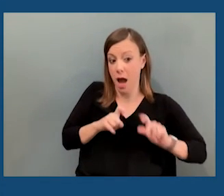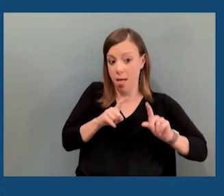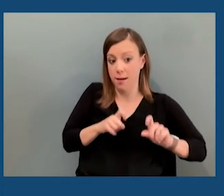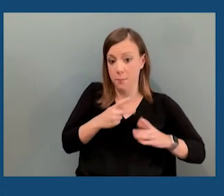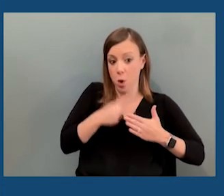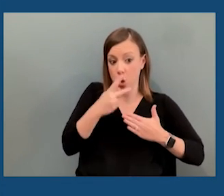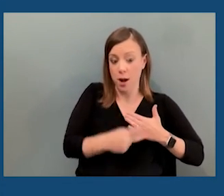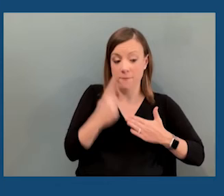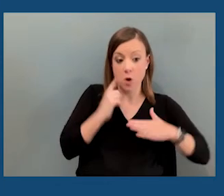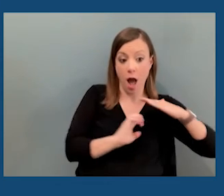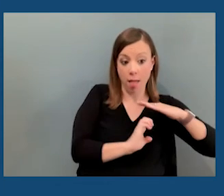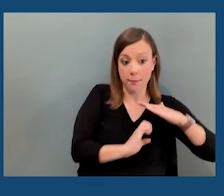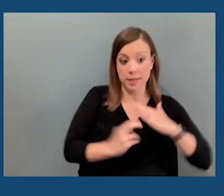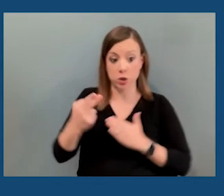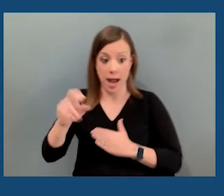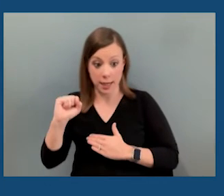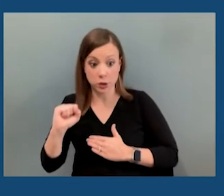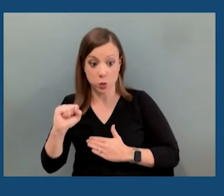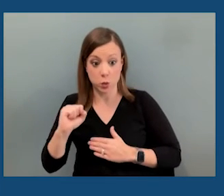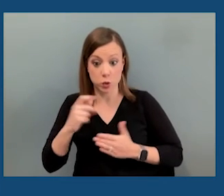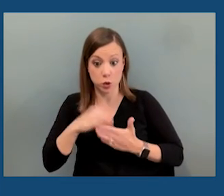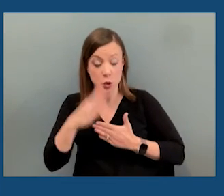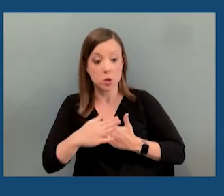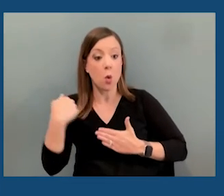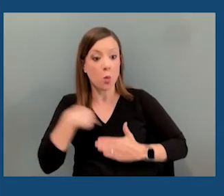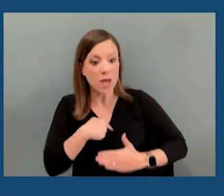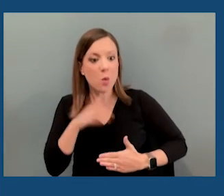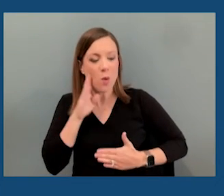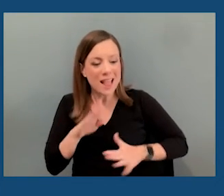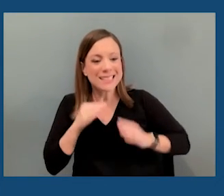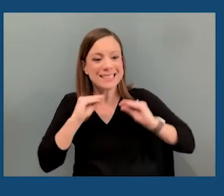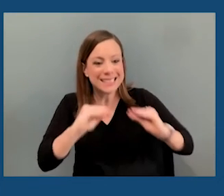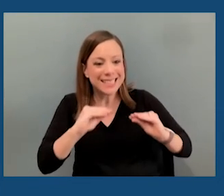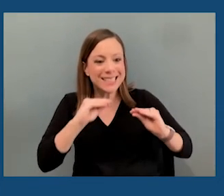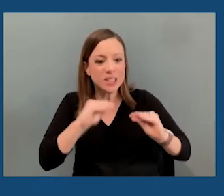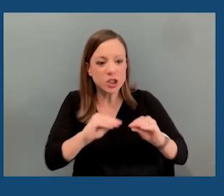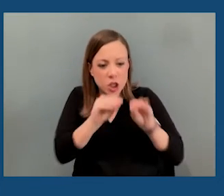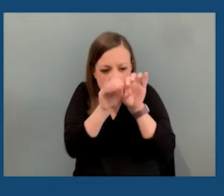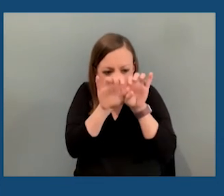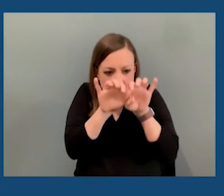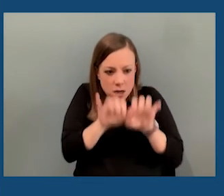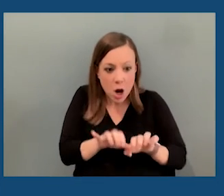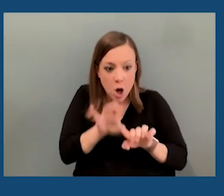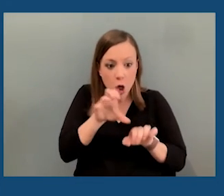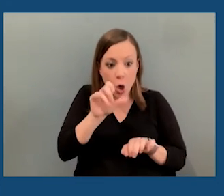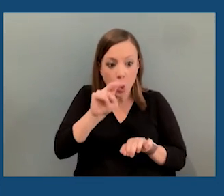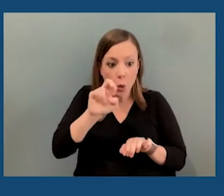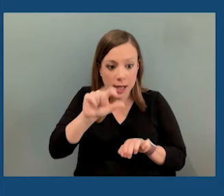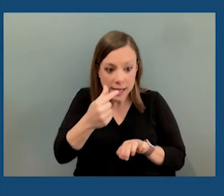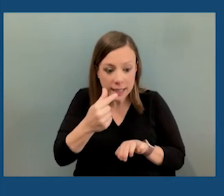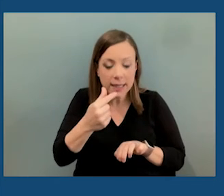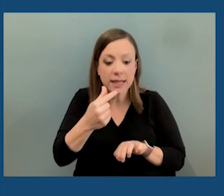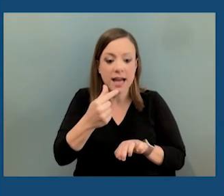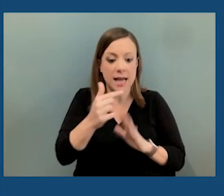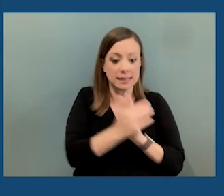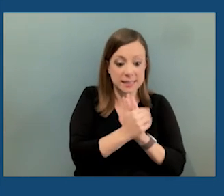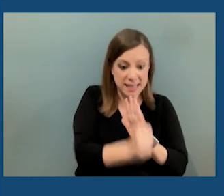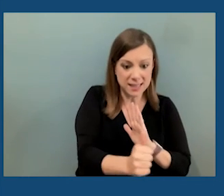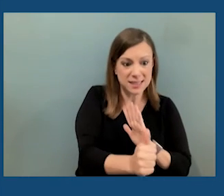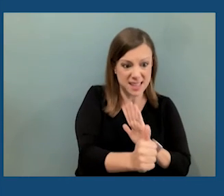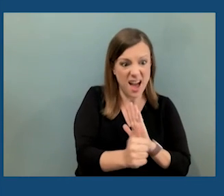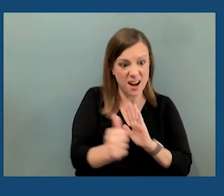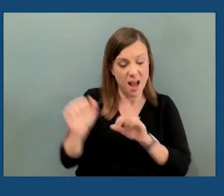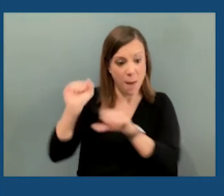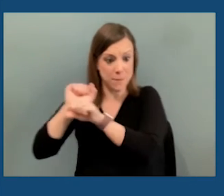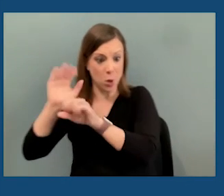we're changing the curriculum to teach coding and skills that employers will be able to take advantage of 20 years from now. That's what's